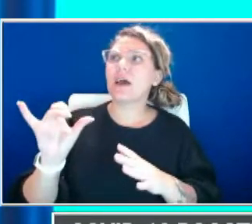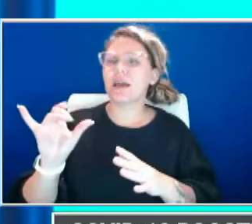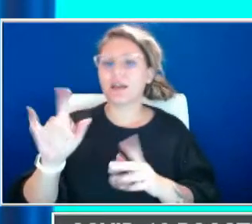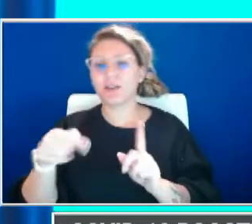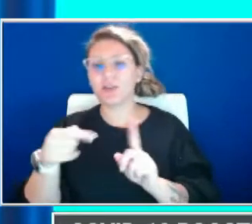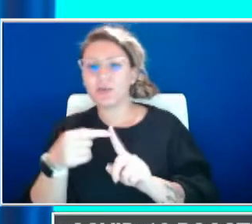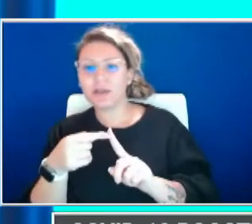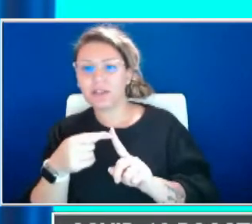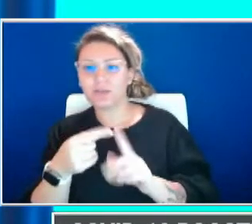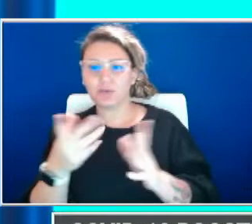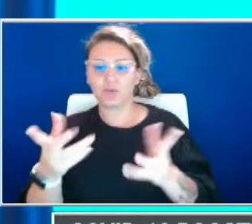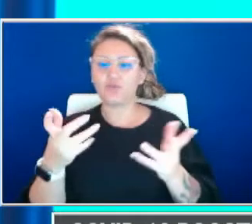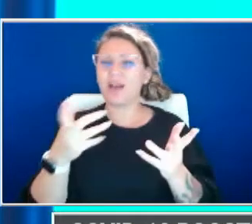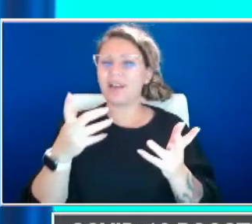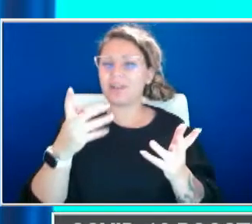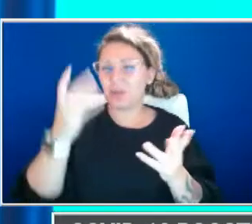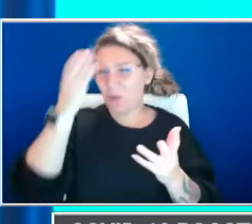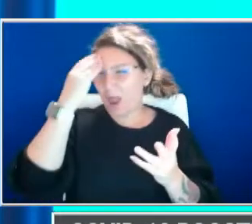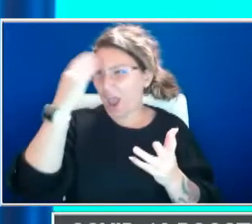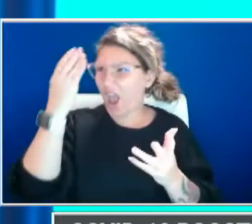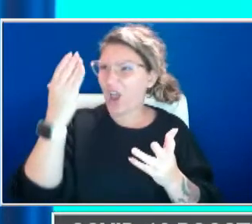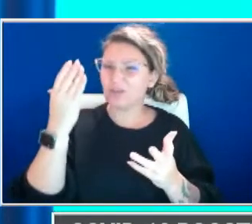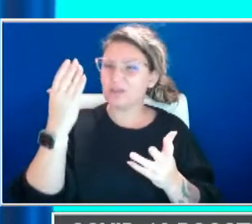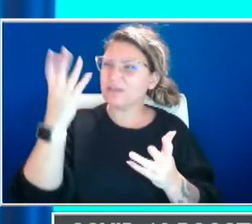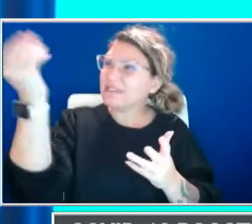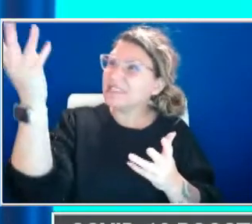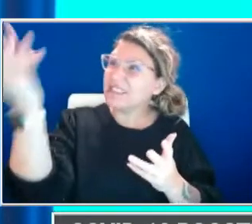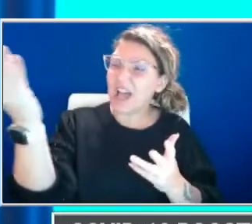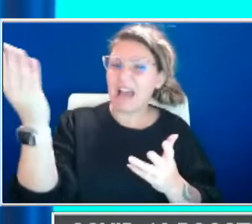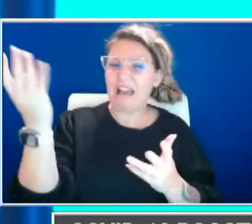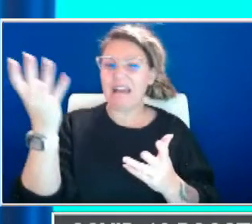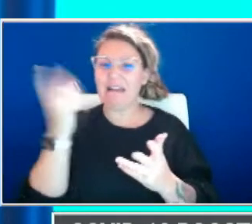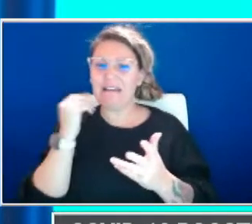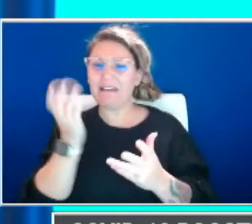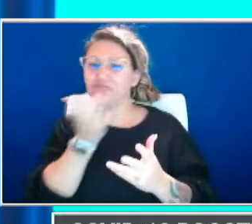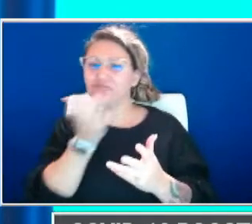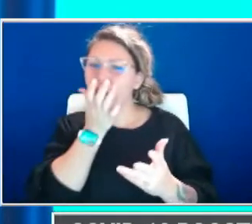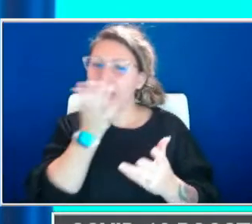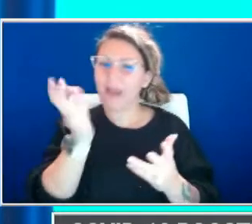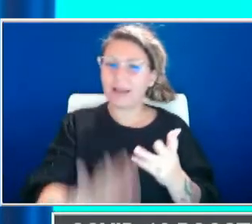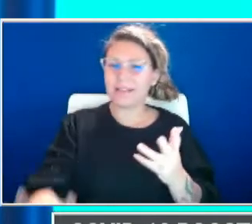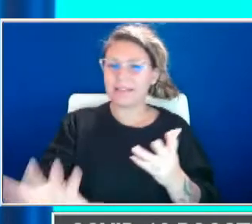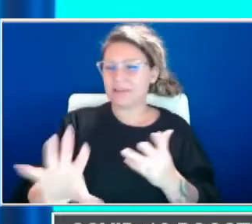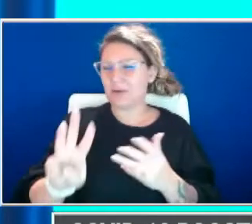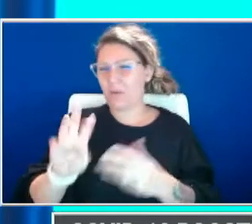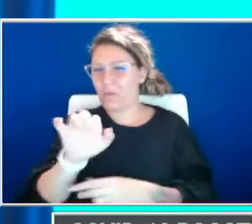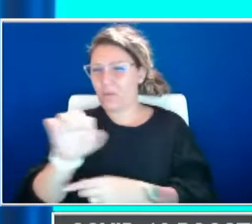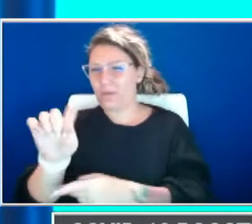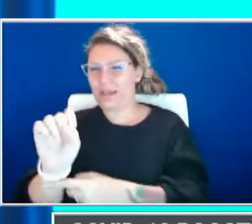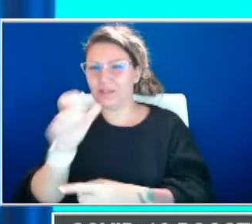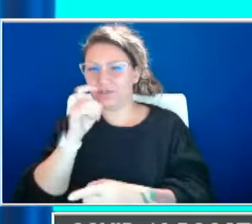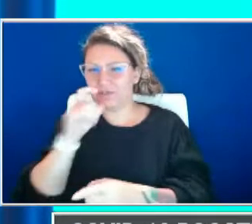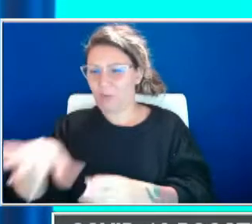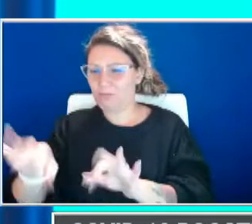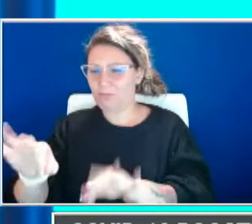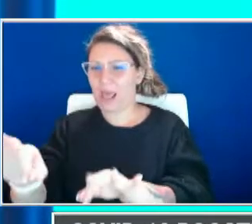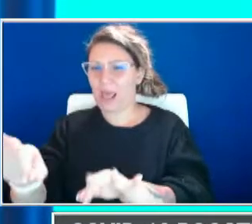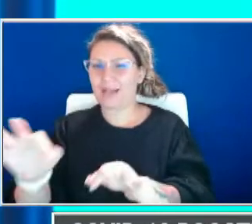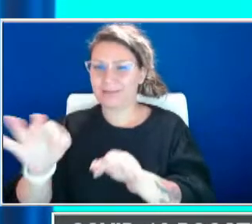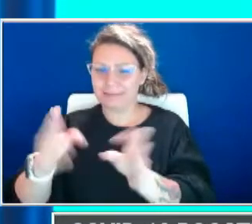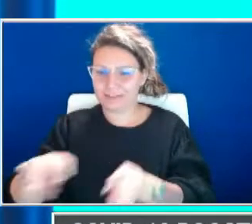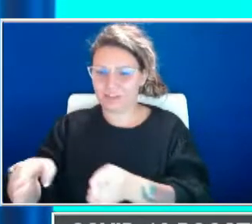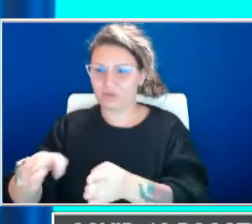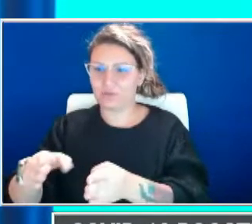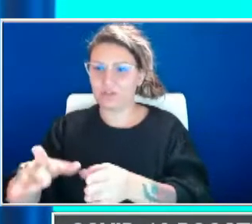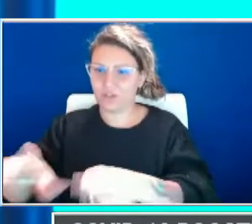of weed, in the back of the grass, weed in the back of the lawn. Then you don't just pluck the weeds individually. You want to get rid of the whole thing, just